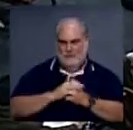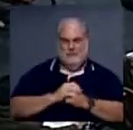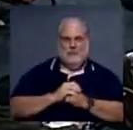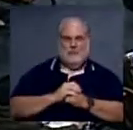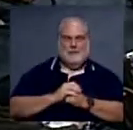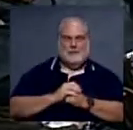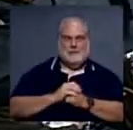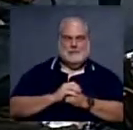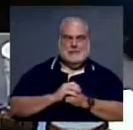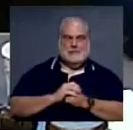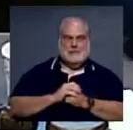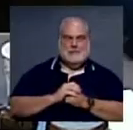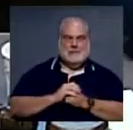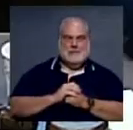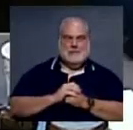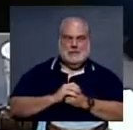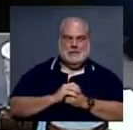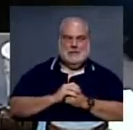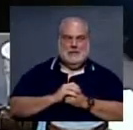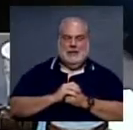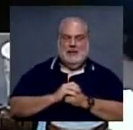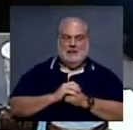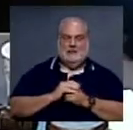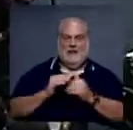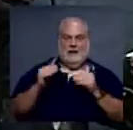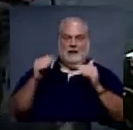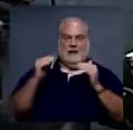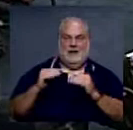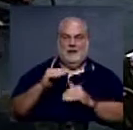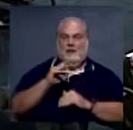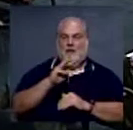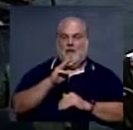Everly. Next card I have is from Wayne Ritchie.